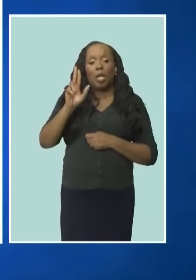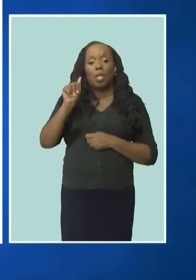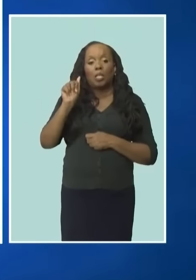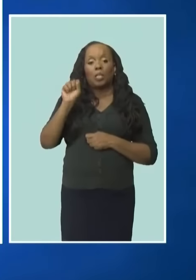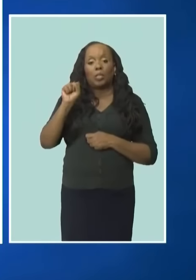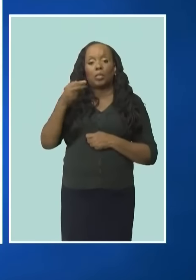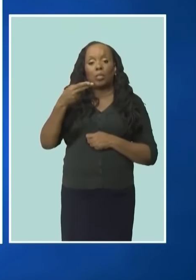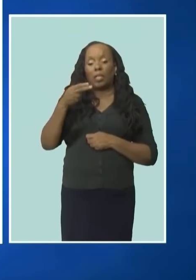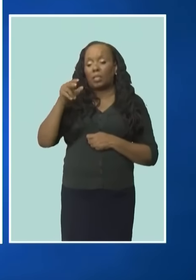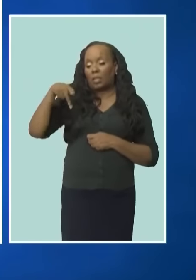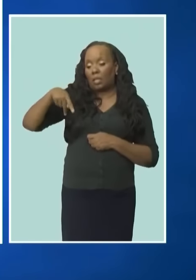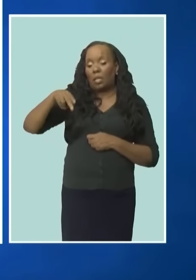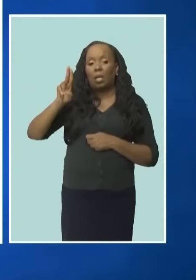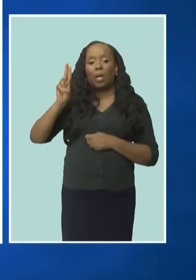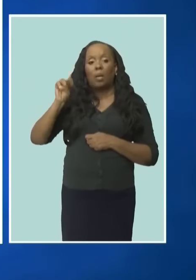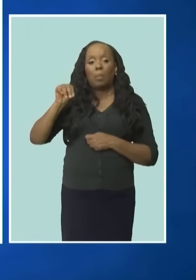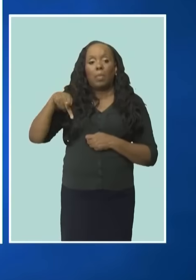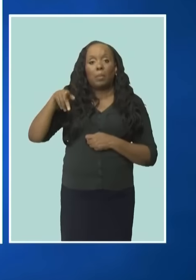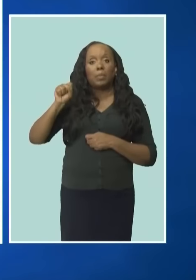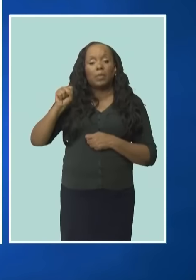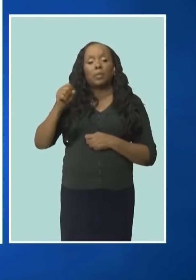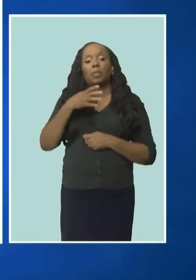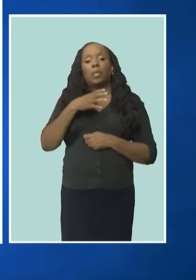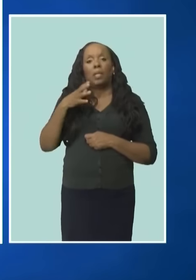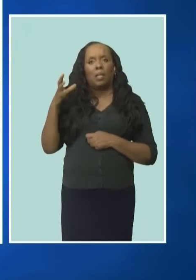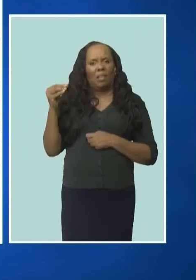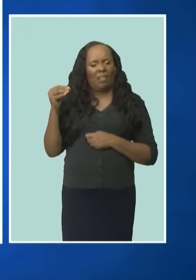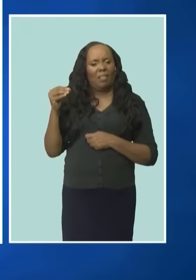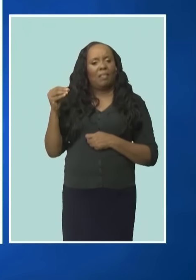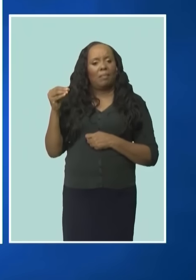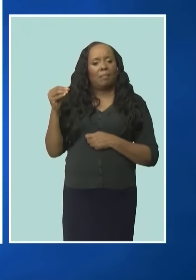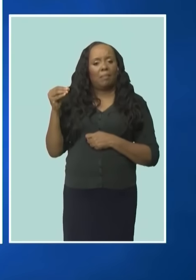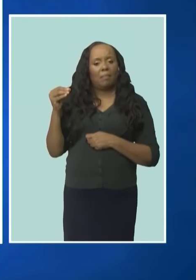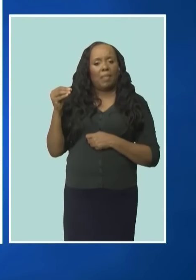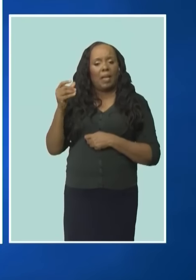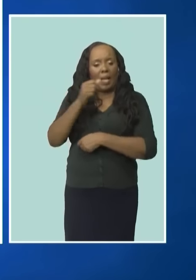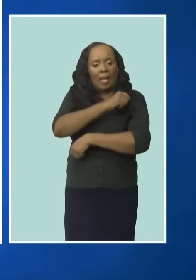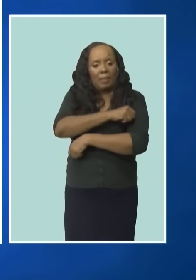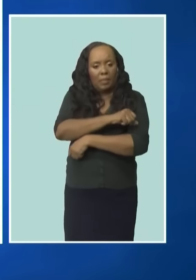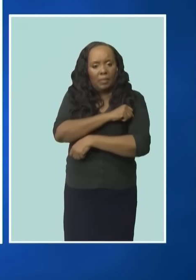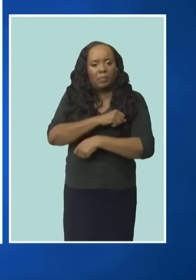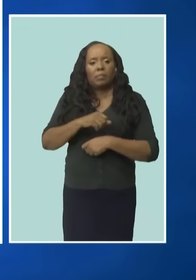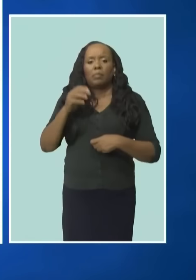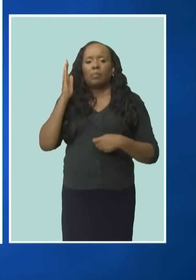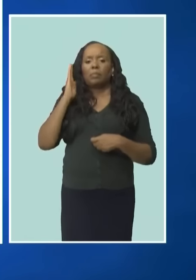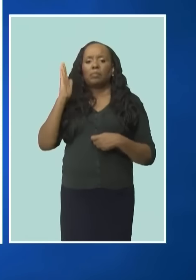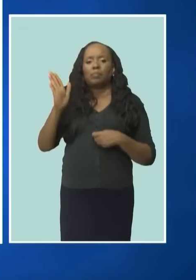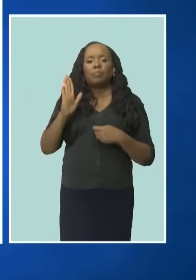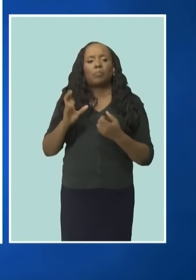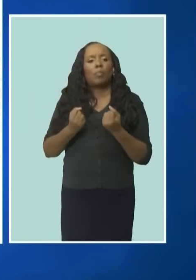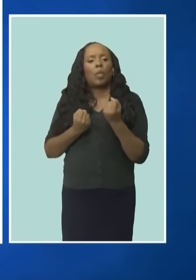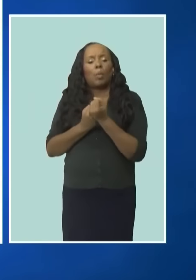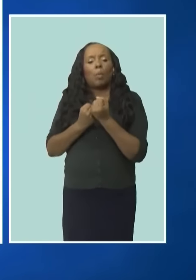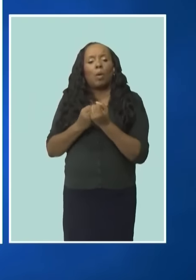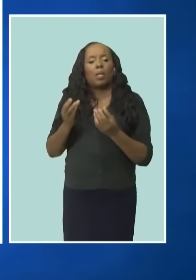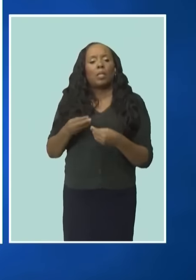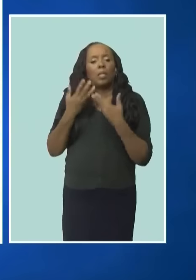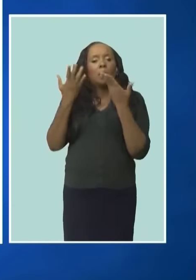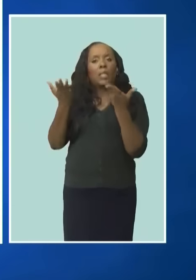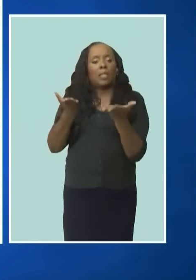this an investment in fire safety and in Barbados, as he pledged to give the service what they need to save